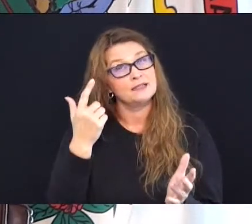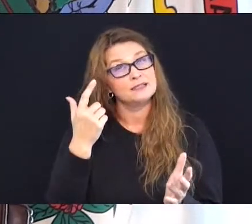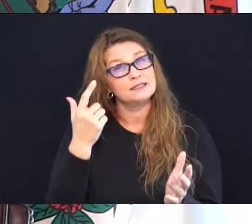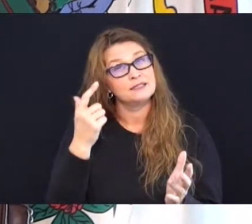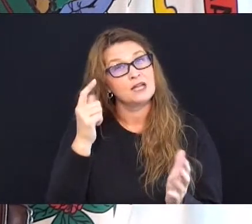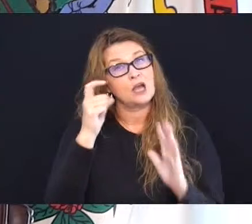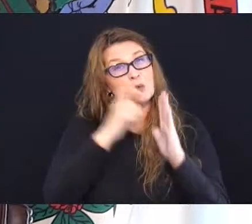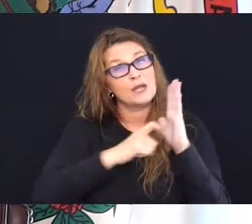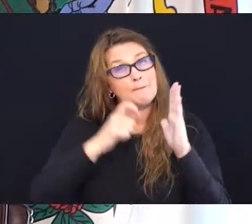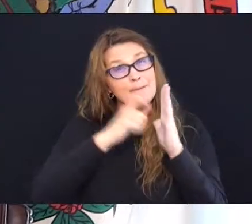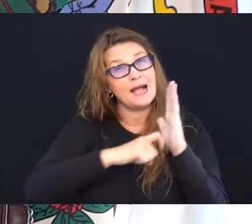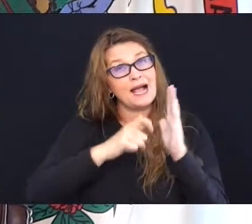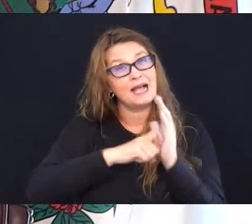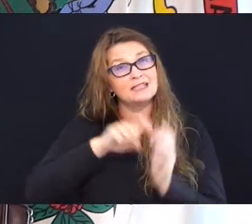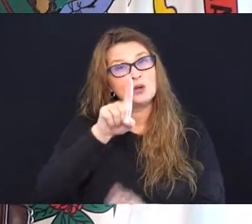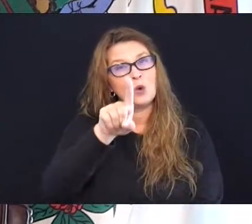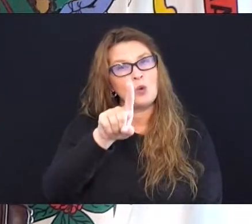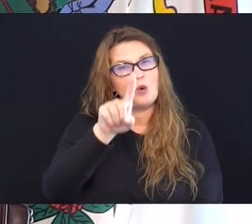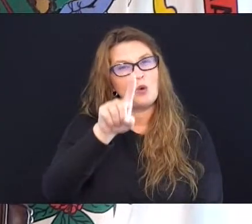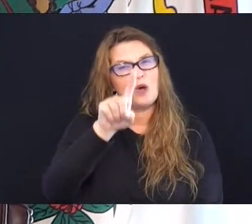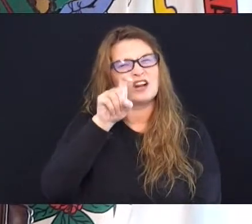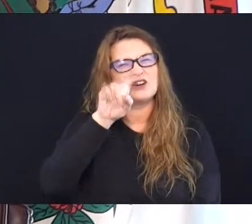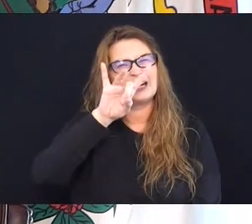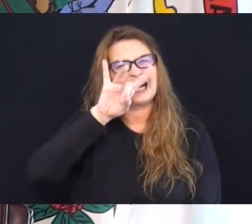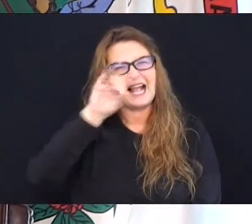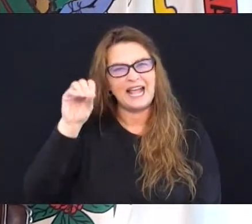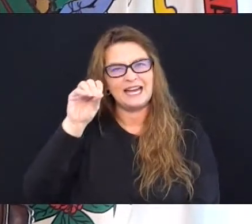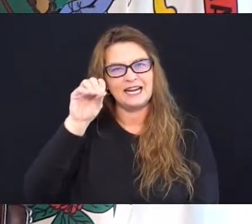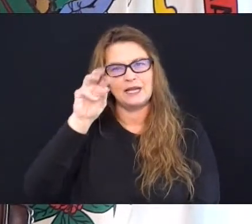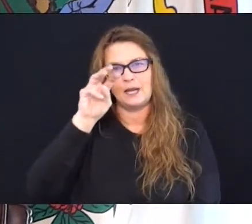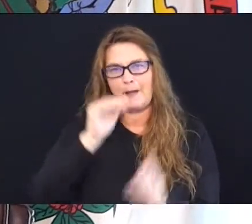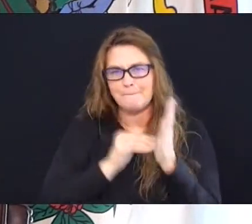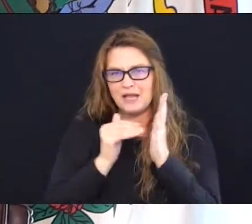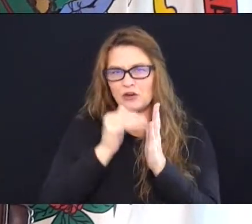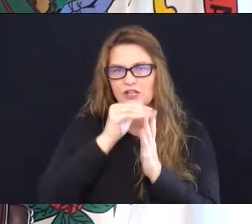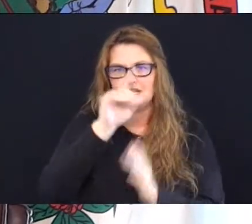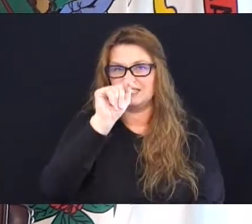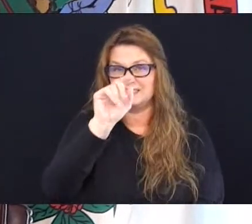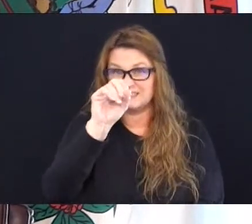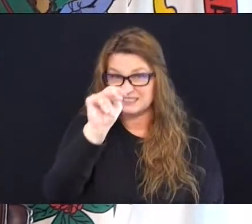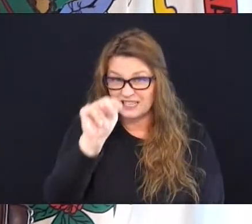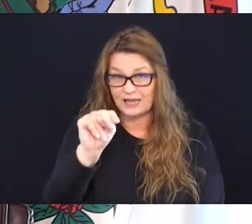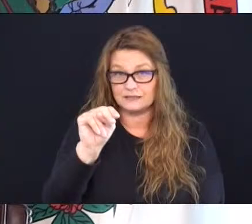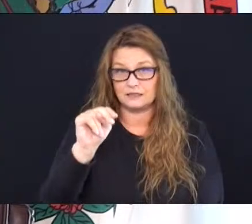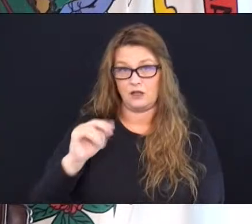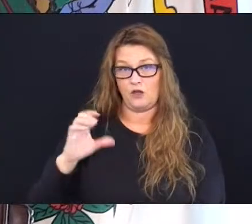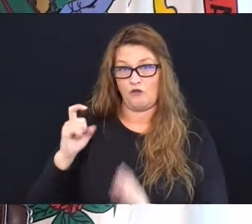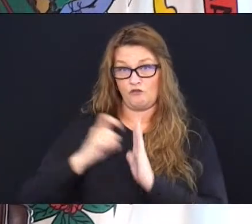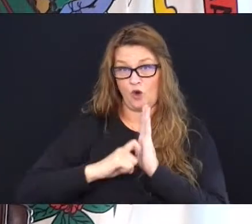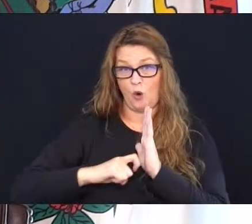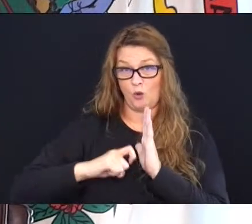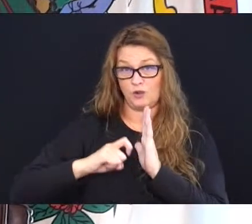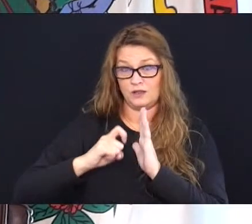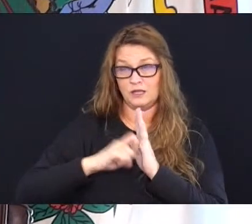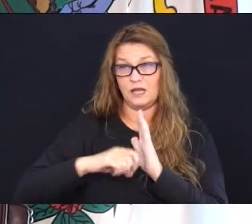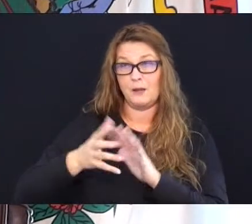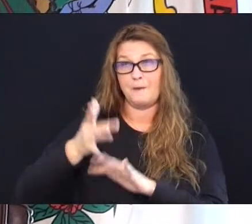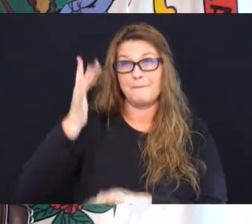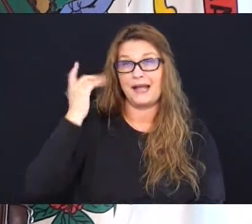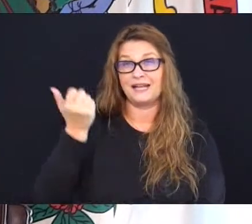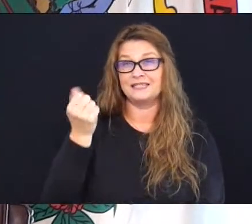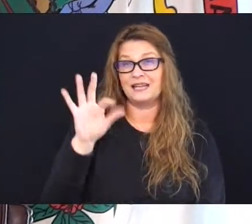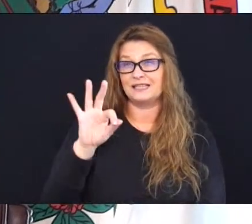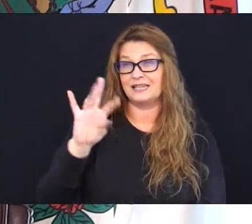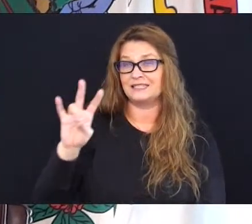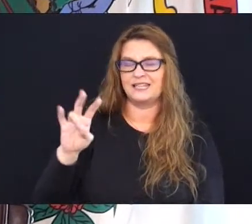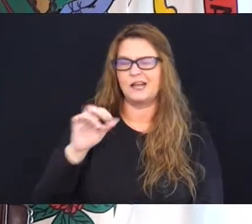it was 180 million tons of coal in the year. I believe that year was 1997.